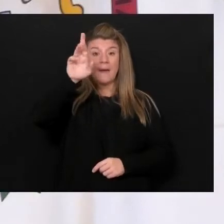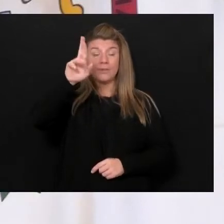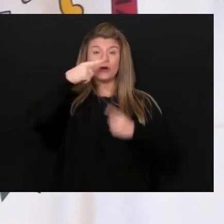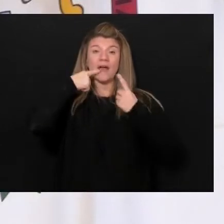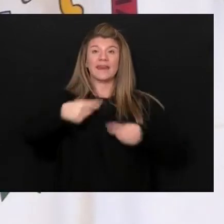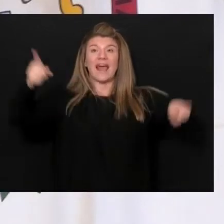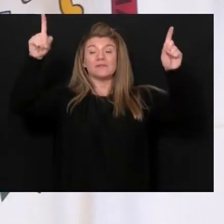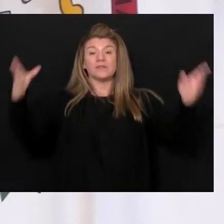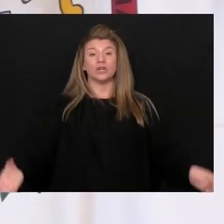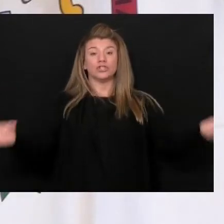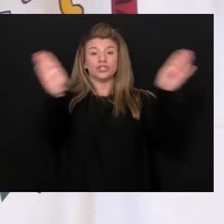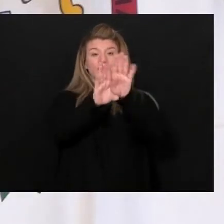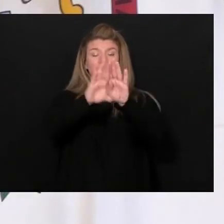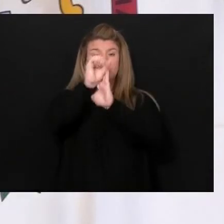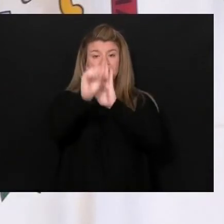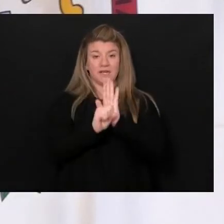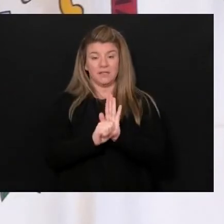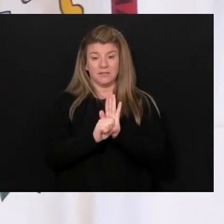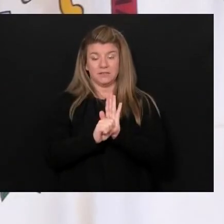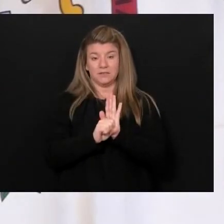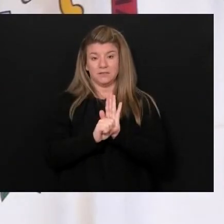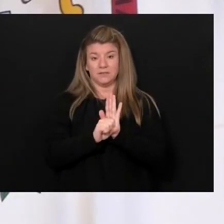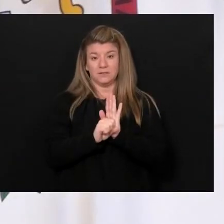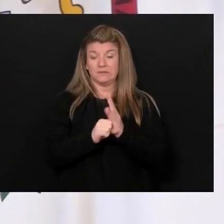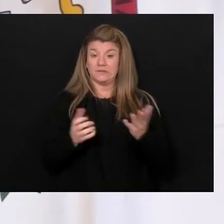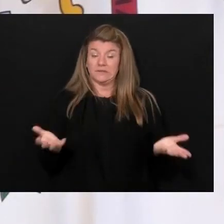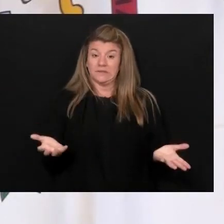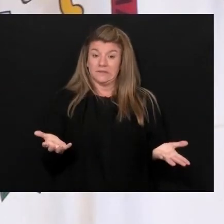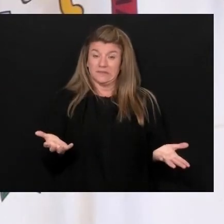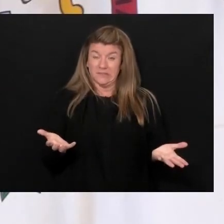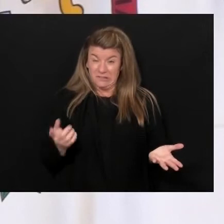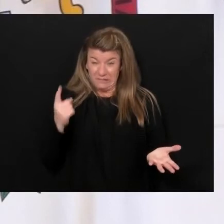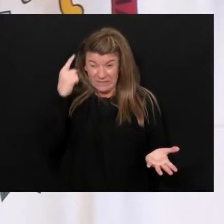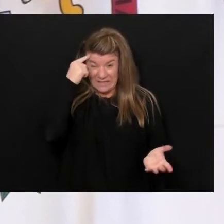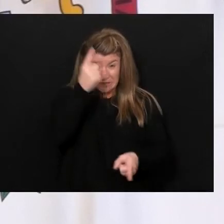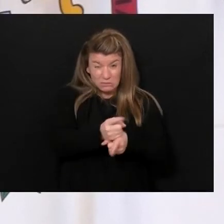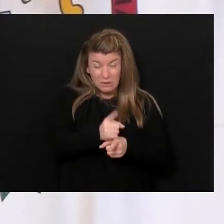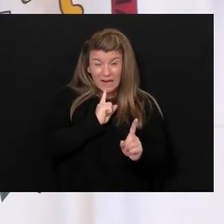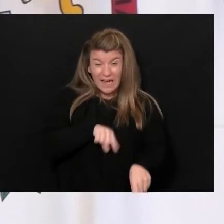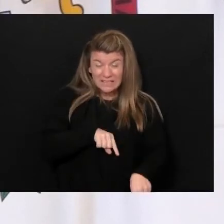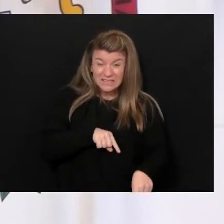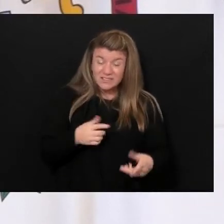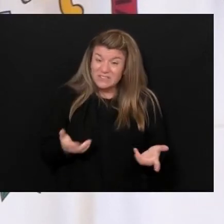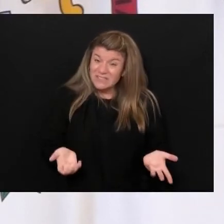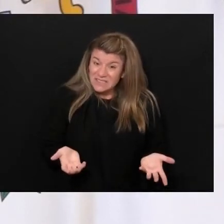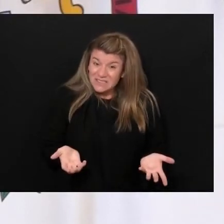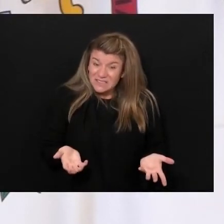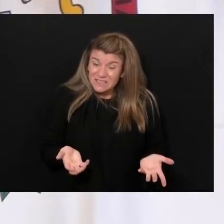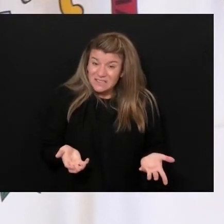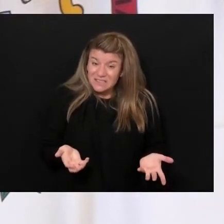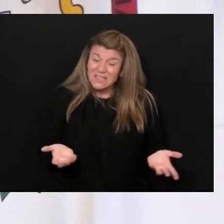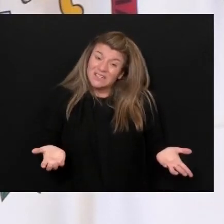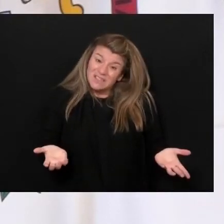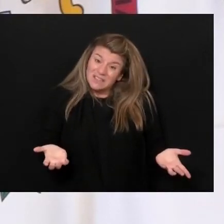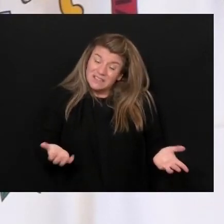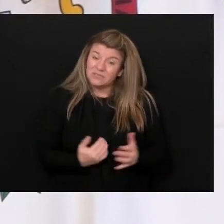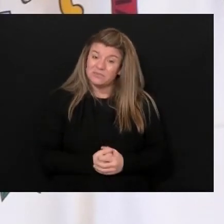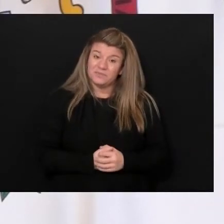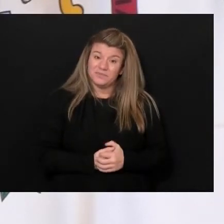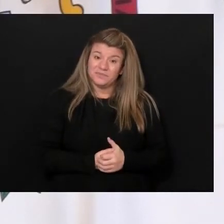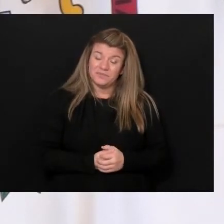shut entire state down. Are you kidding me? Are you really kidding me?